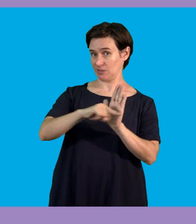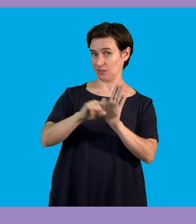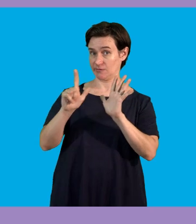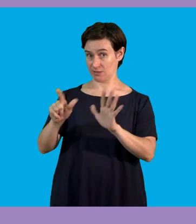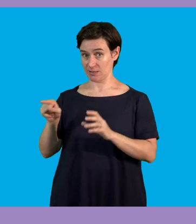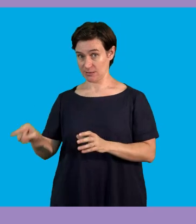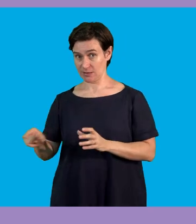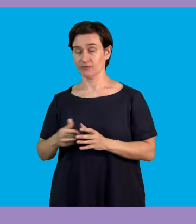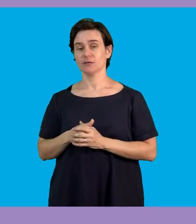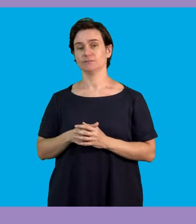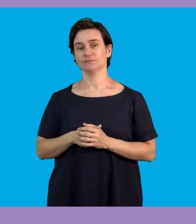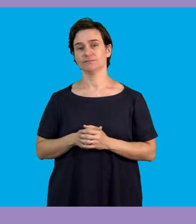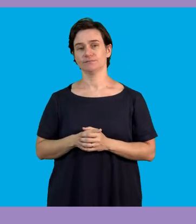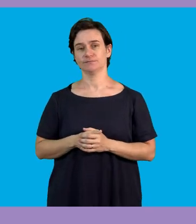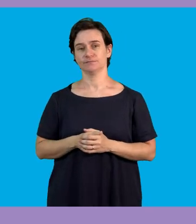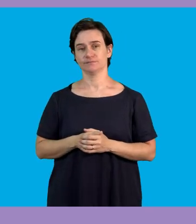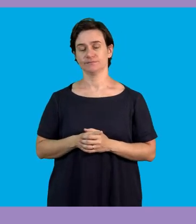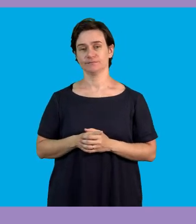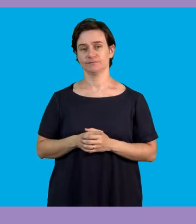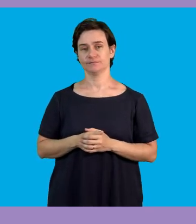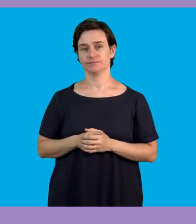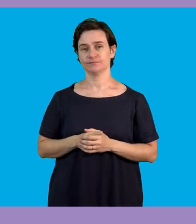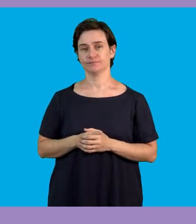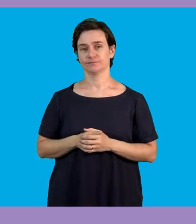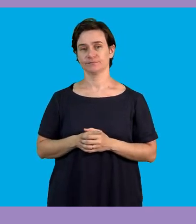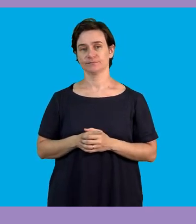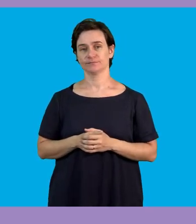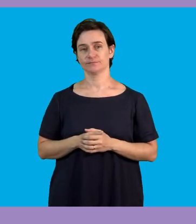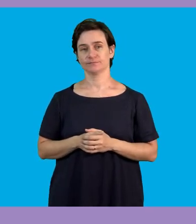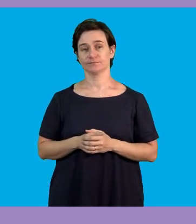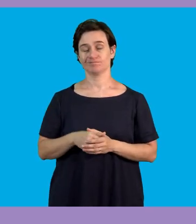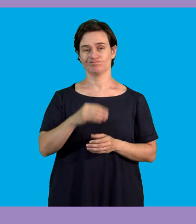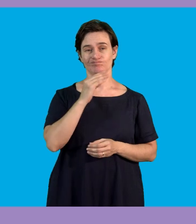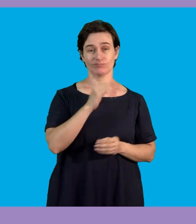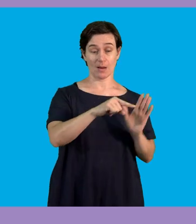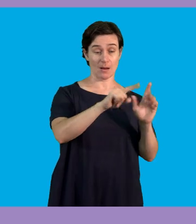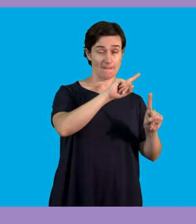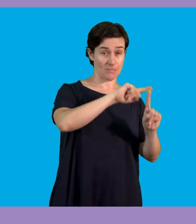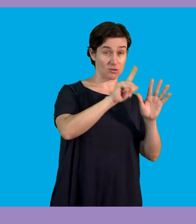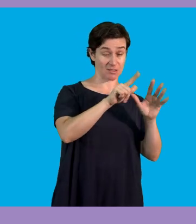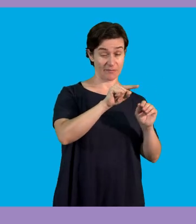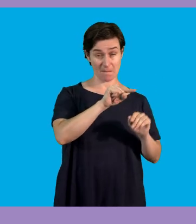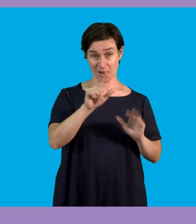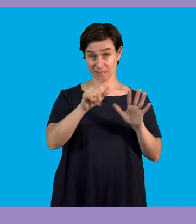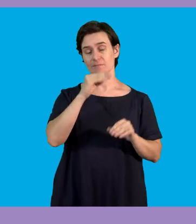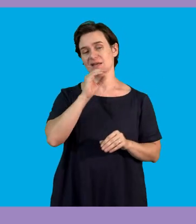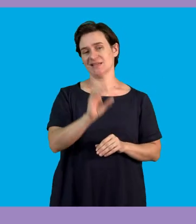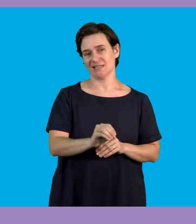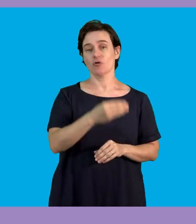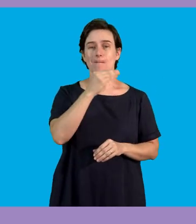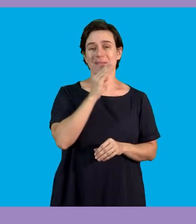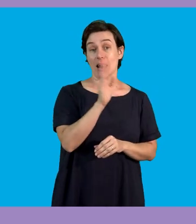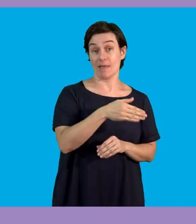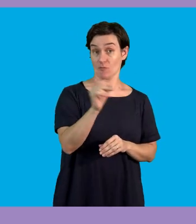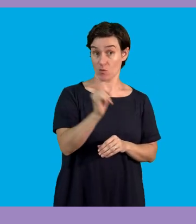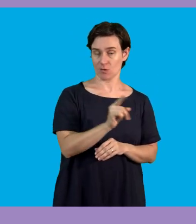negative 7 on the left, we're also going to add negative 7 on the right. And then 7 minus 7 would give us